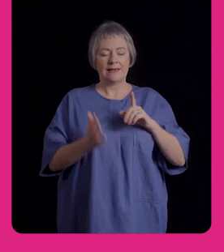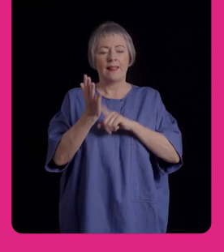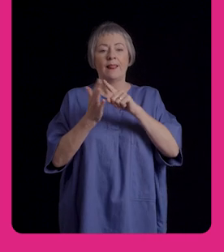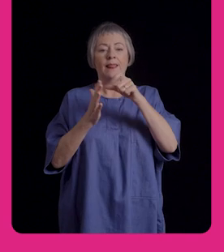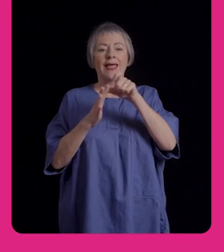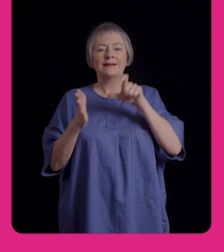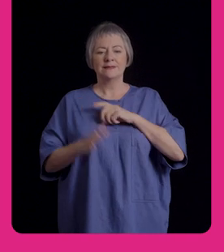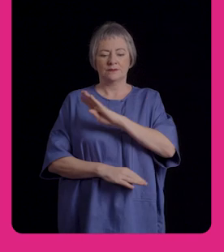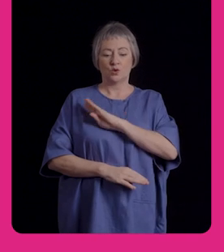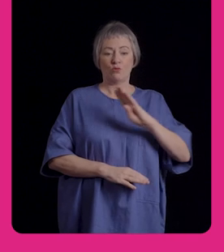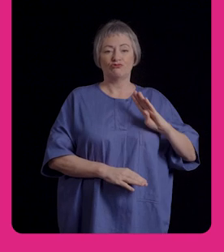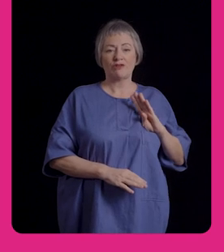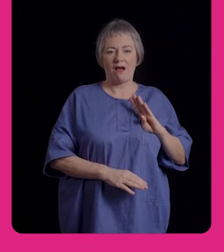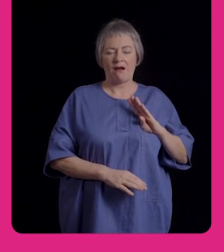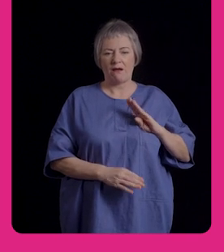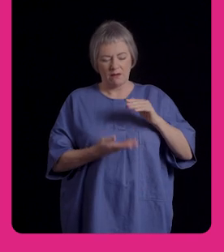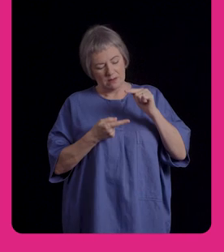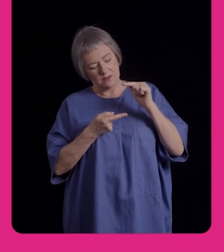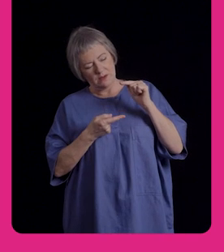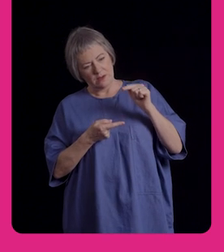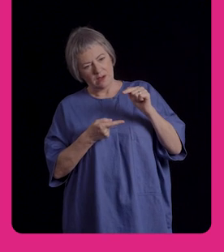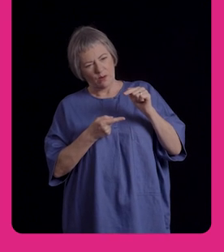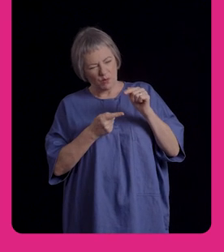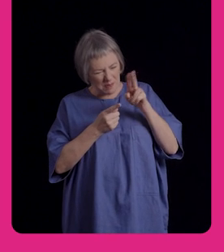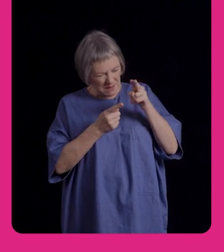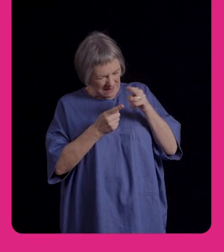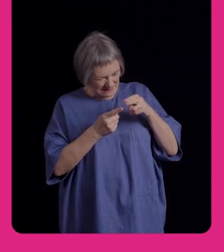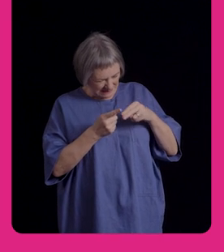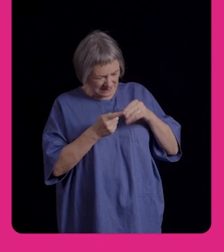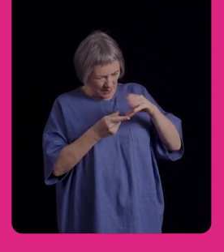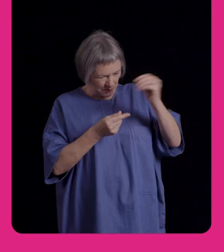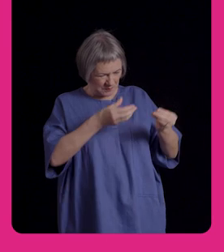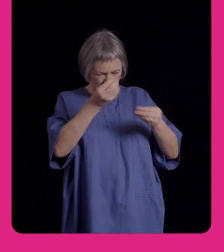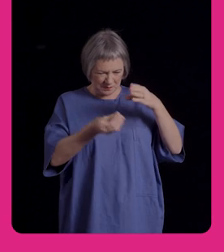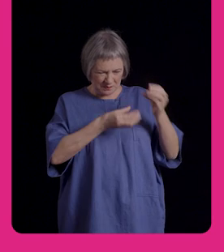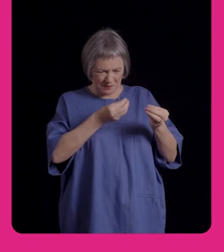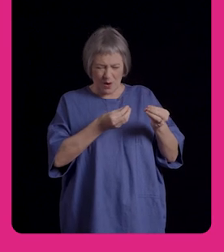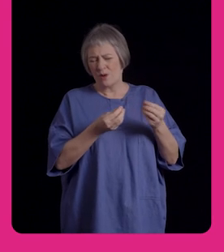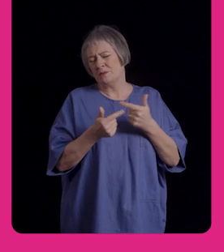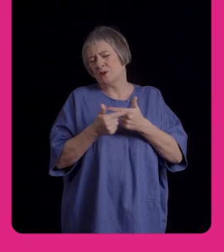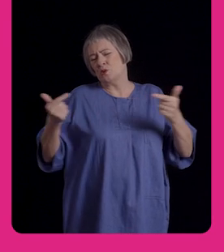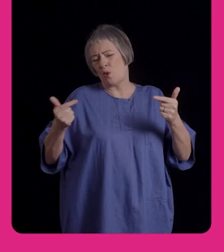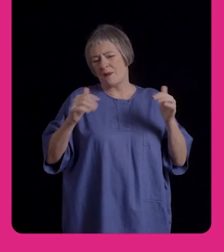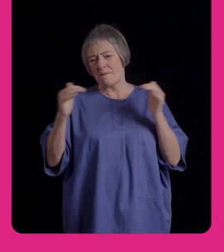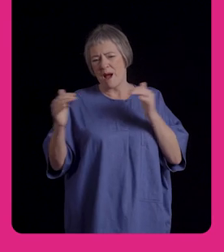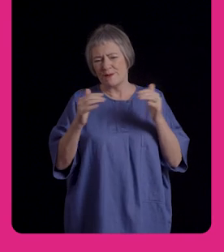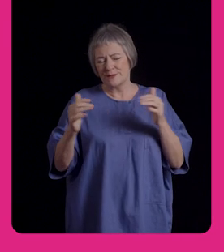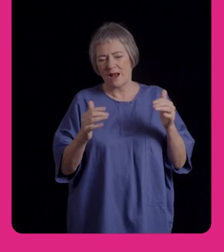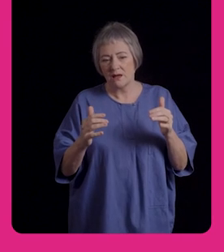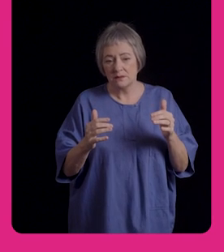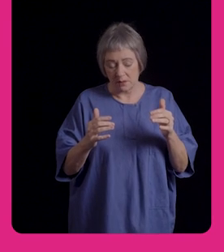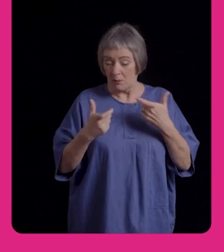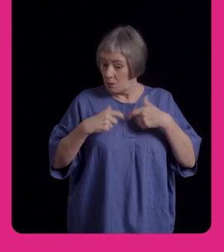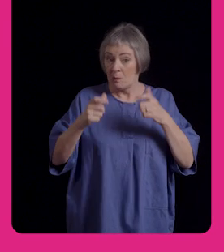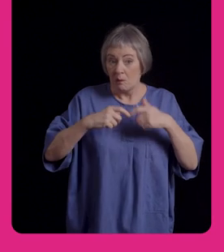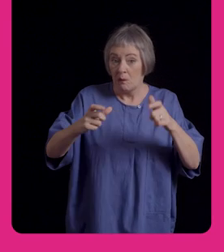soldier, with like chip, the paint's coming off a bit. He's been in 1,000 battles. He's somehow